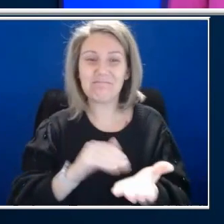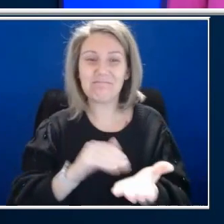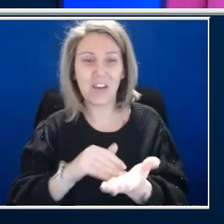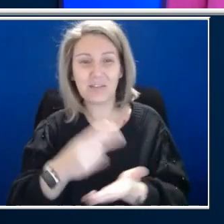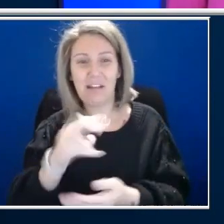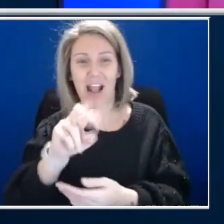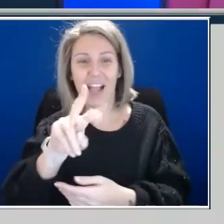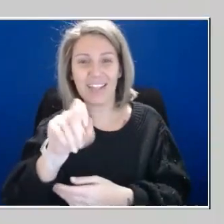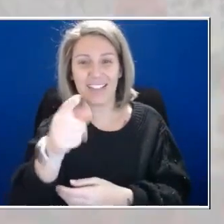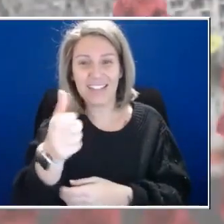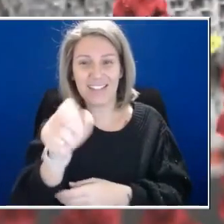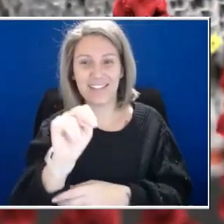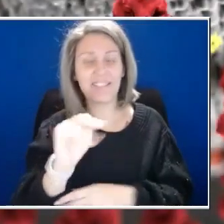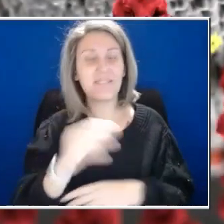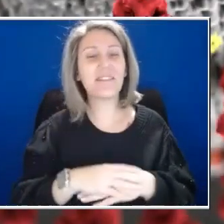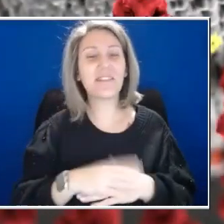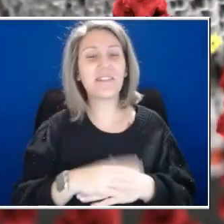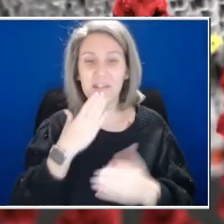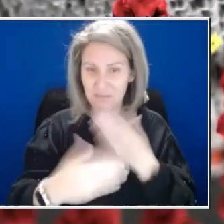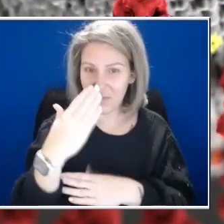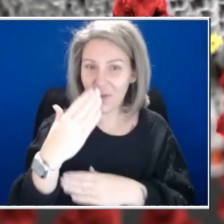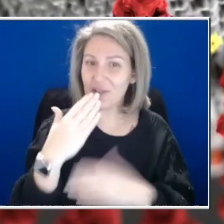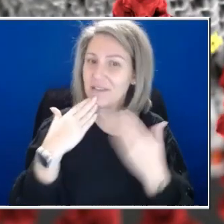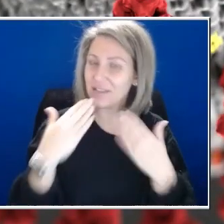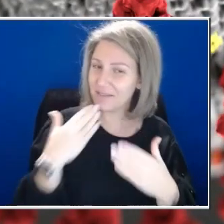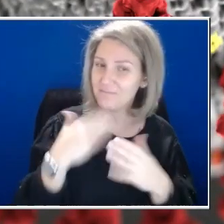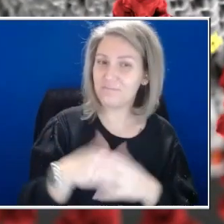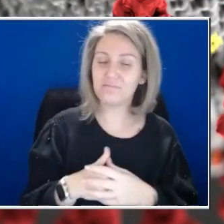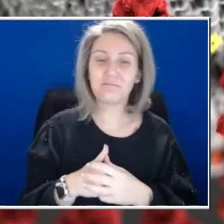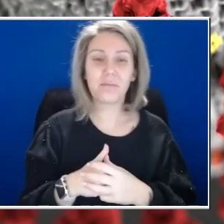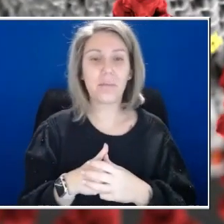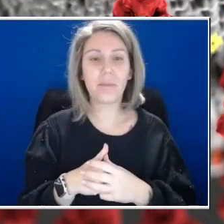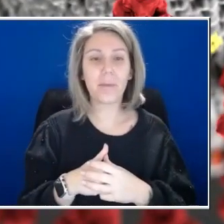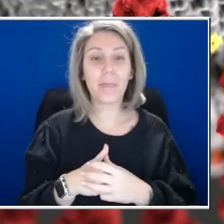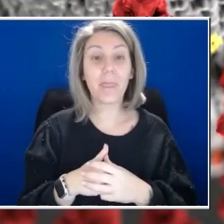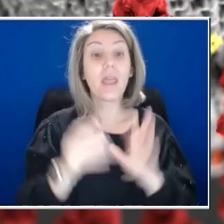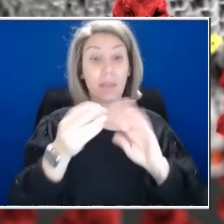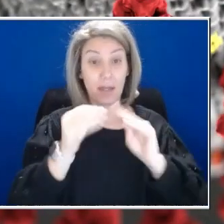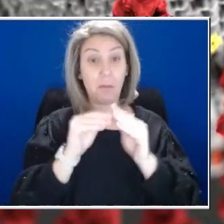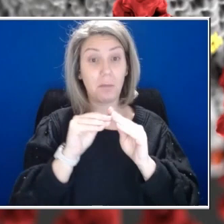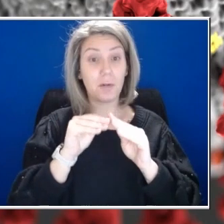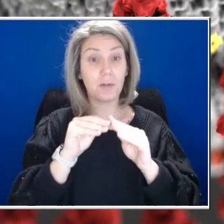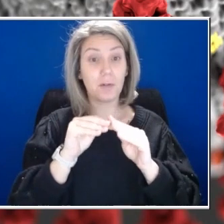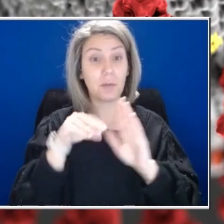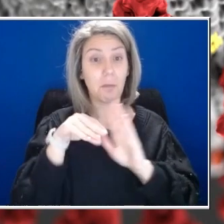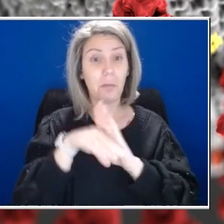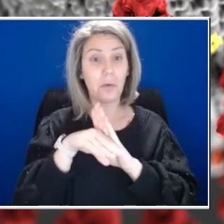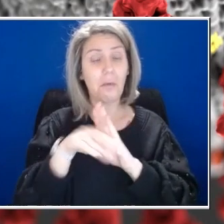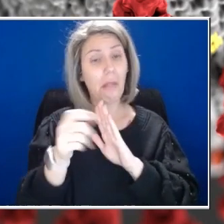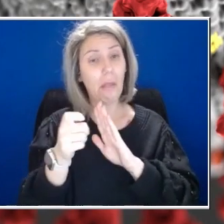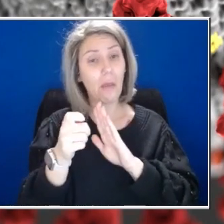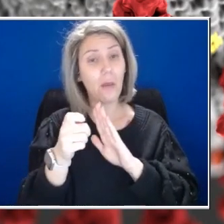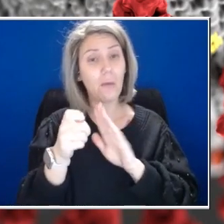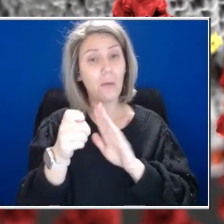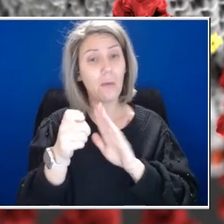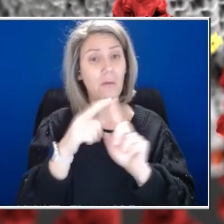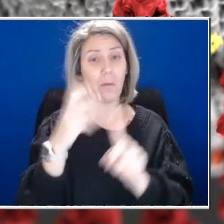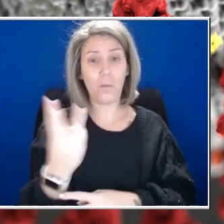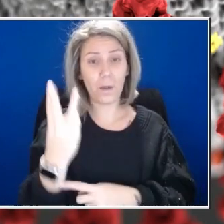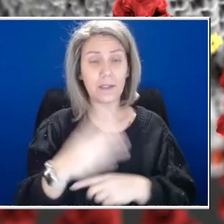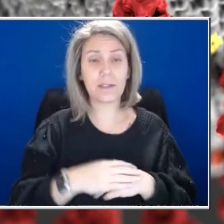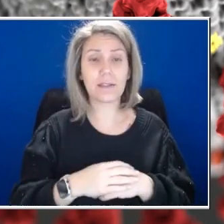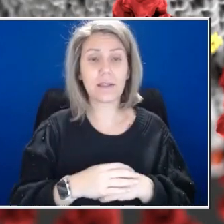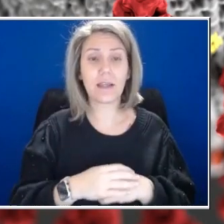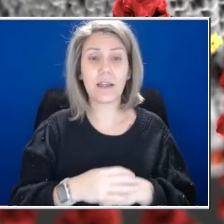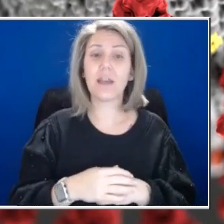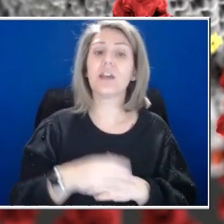to see you. Good morning. Thanks for having me. So our numbers are down a little bit from where we reported out on Wednesday. We still have 21